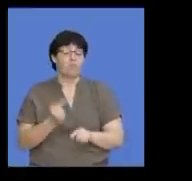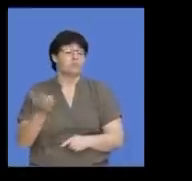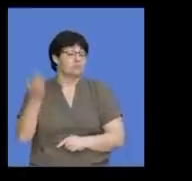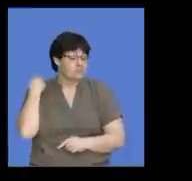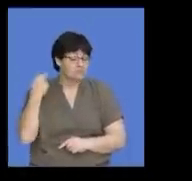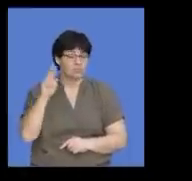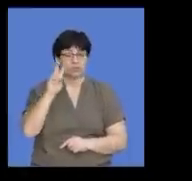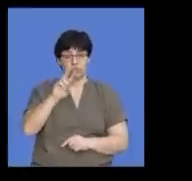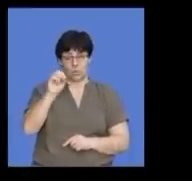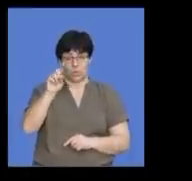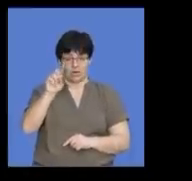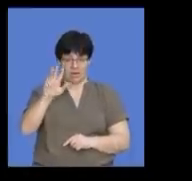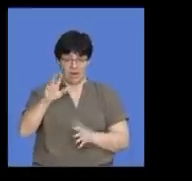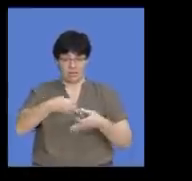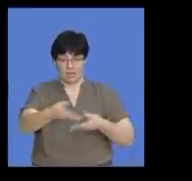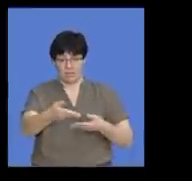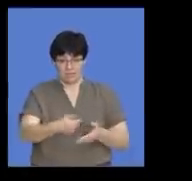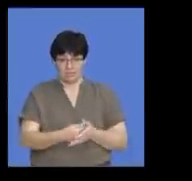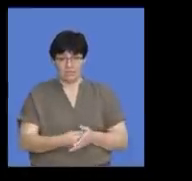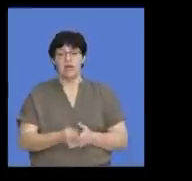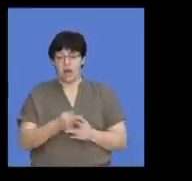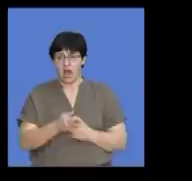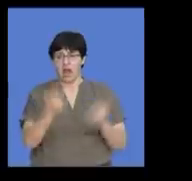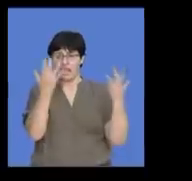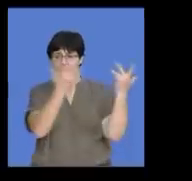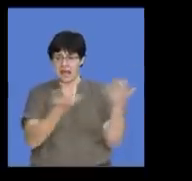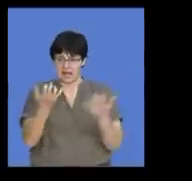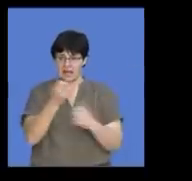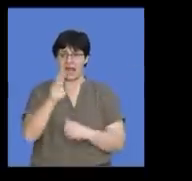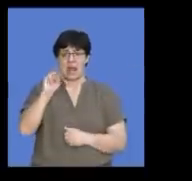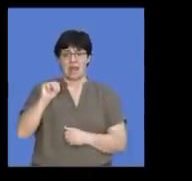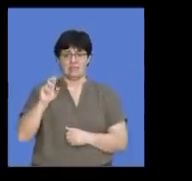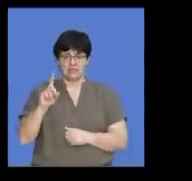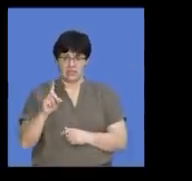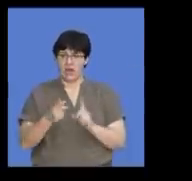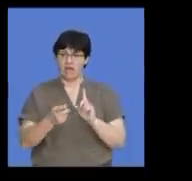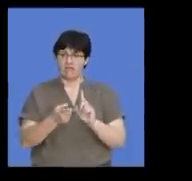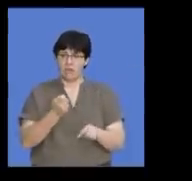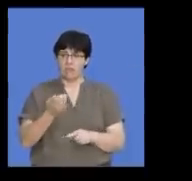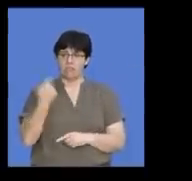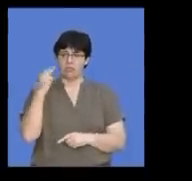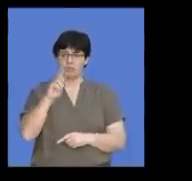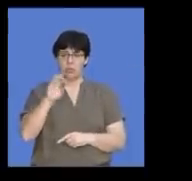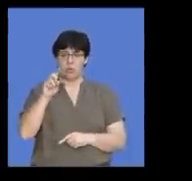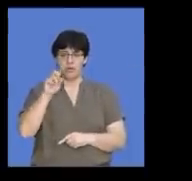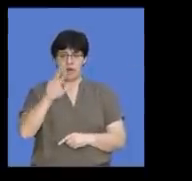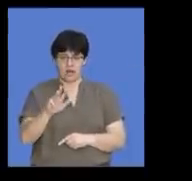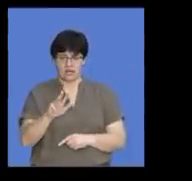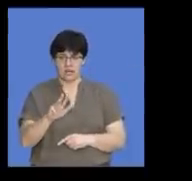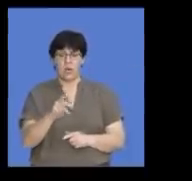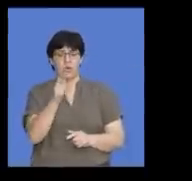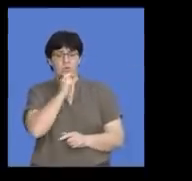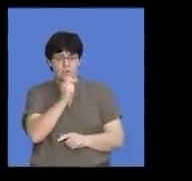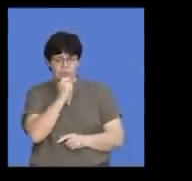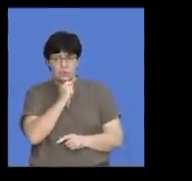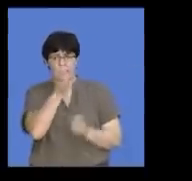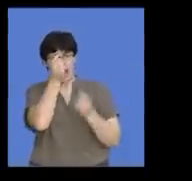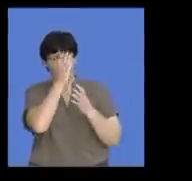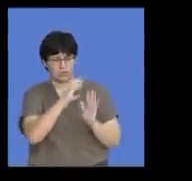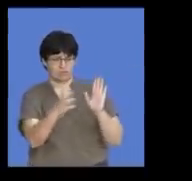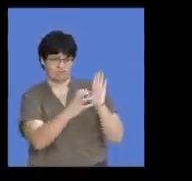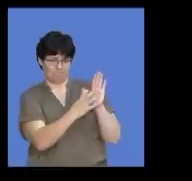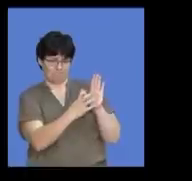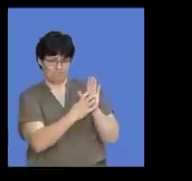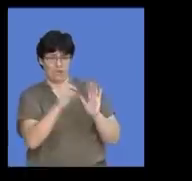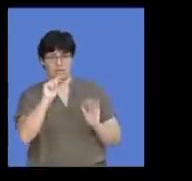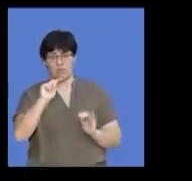2019. Calculate the magnetic declination for 2019 using the information on the topographic map. Note your